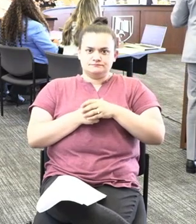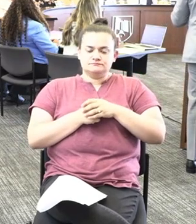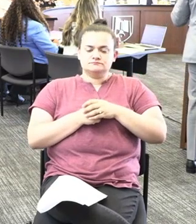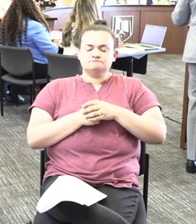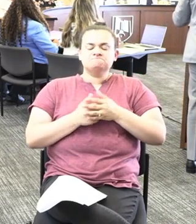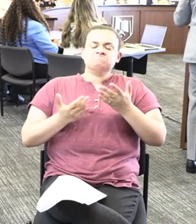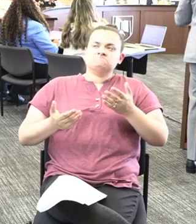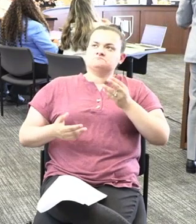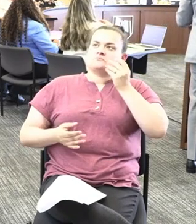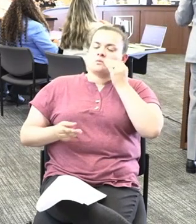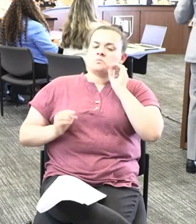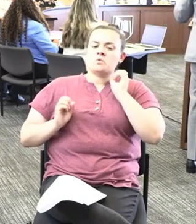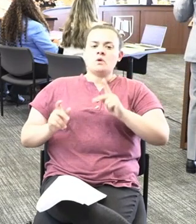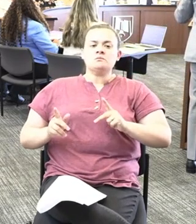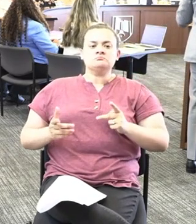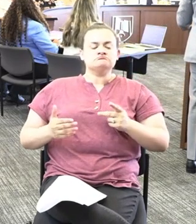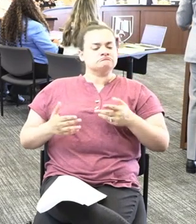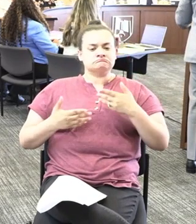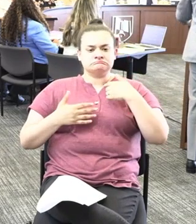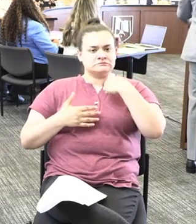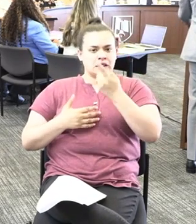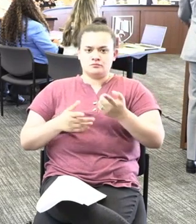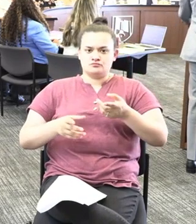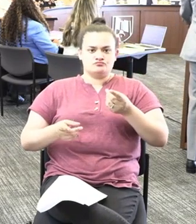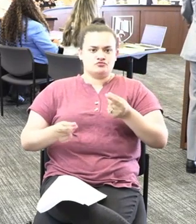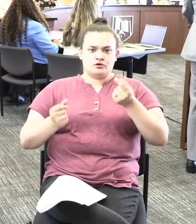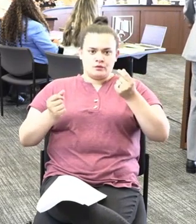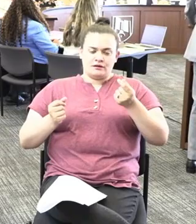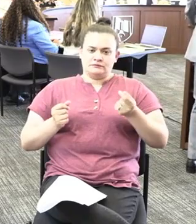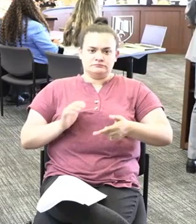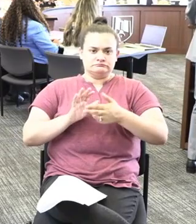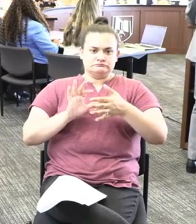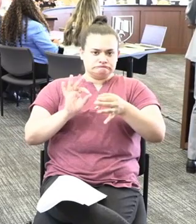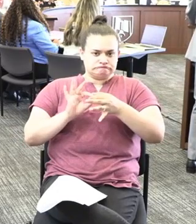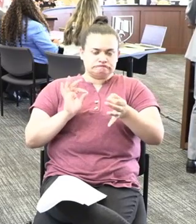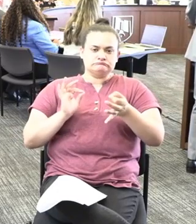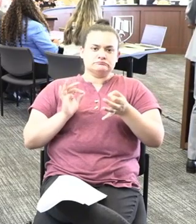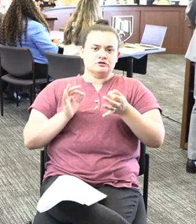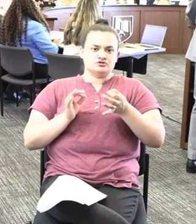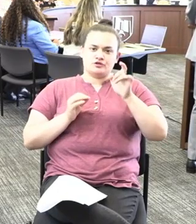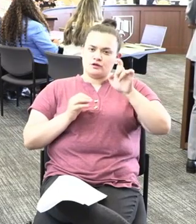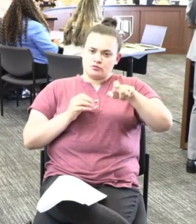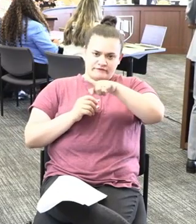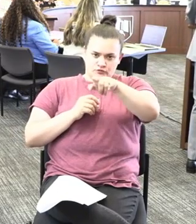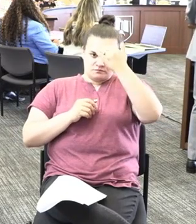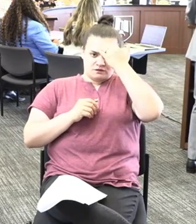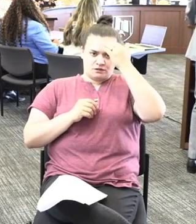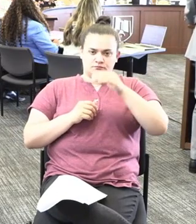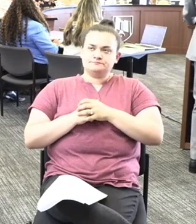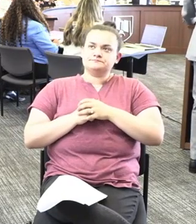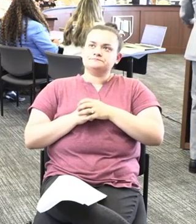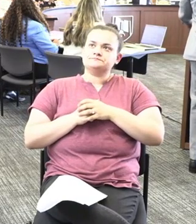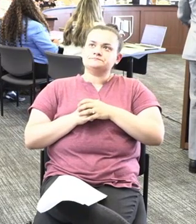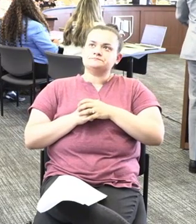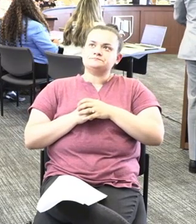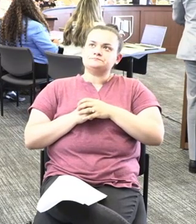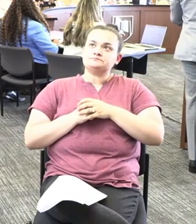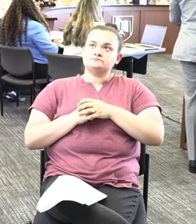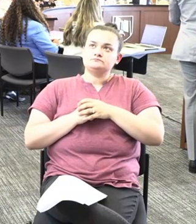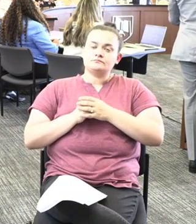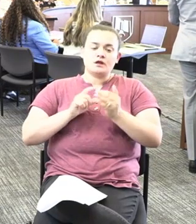thought, okay, let's kind of get them out right away. Let's hit you with some of the highlights that you just need to be aware of. As a